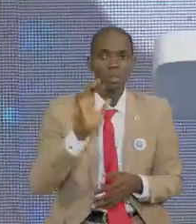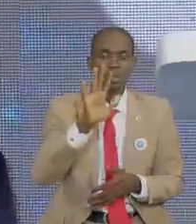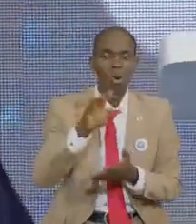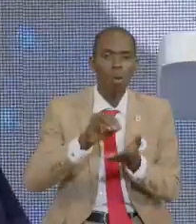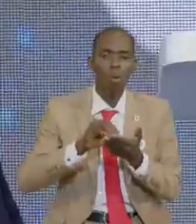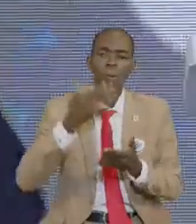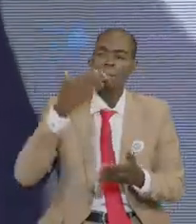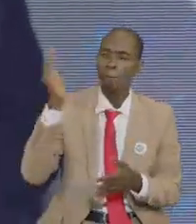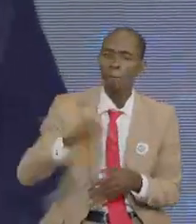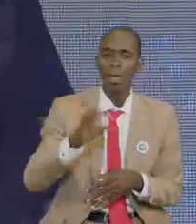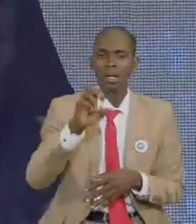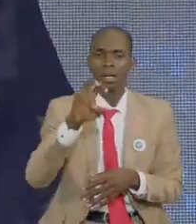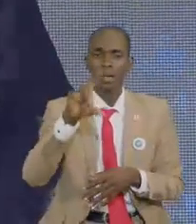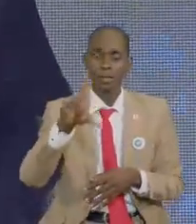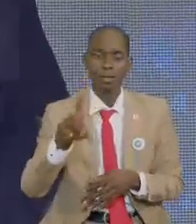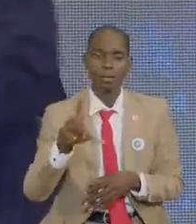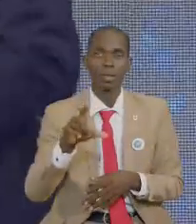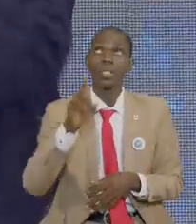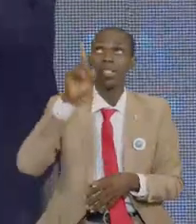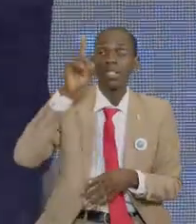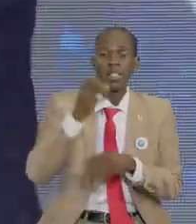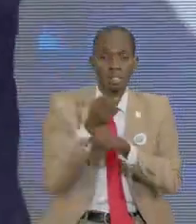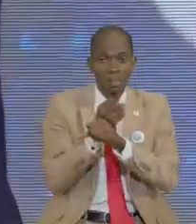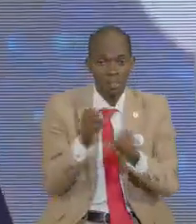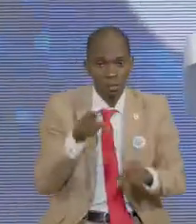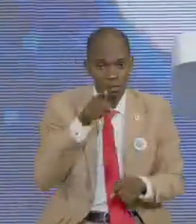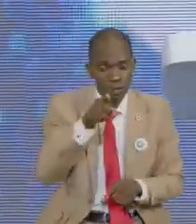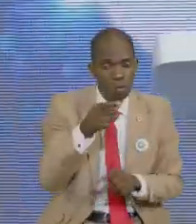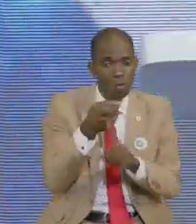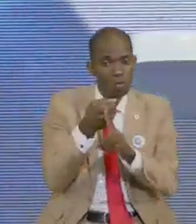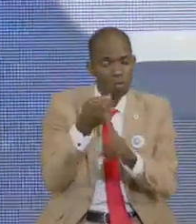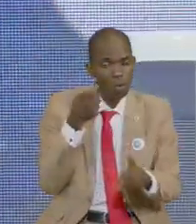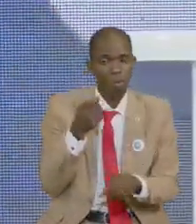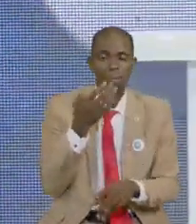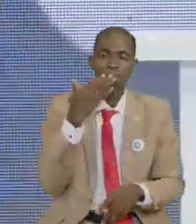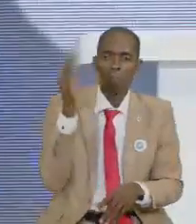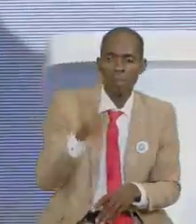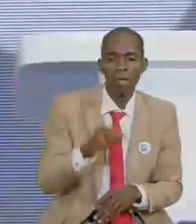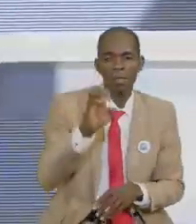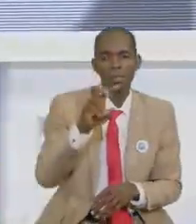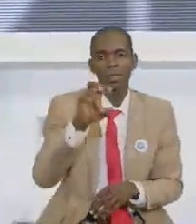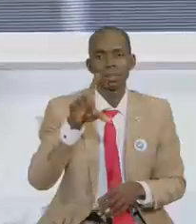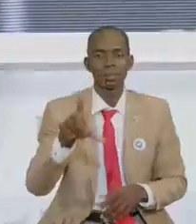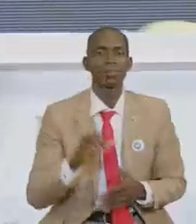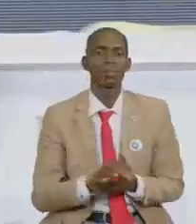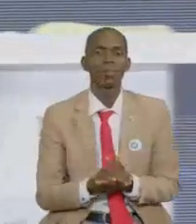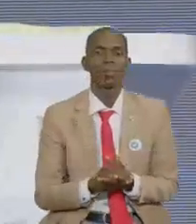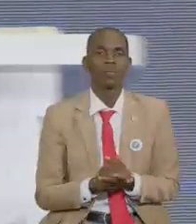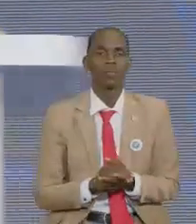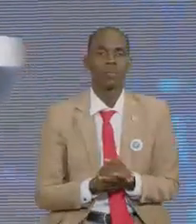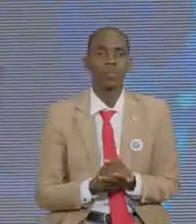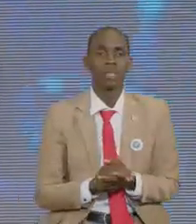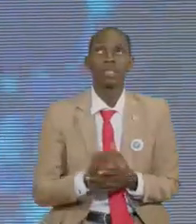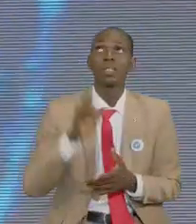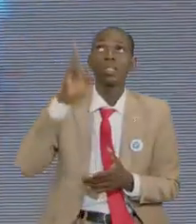evil. He saves you from evil. He shall save